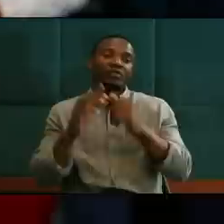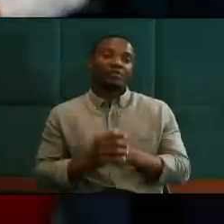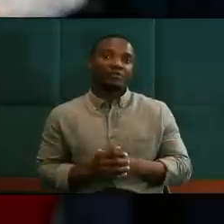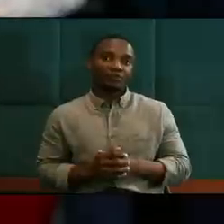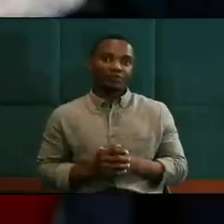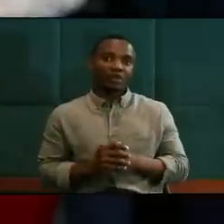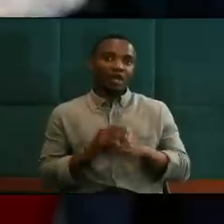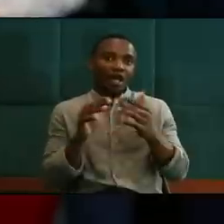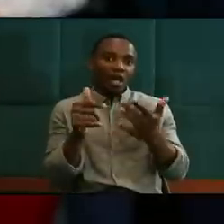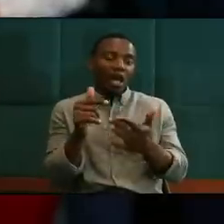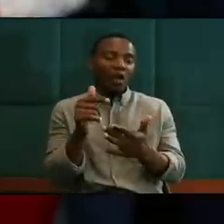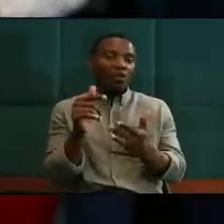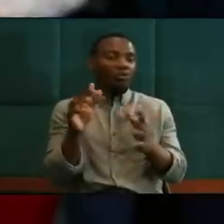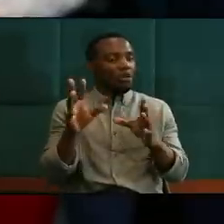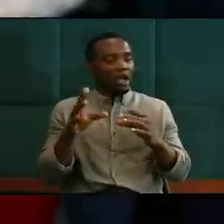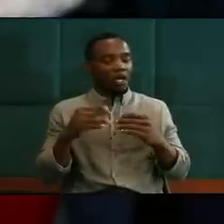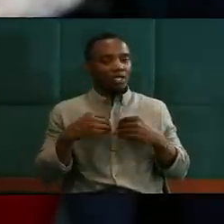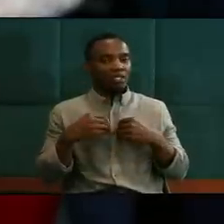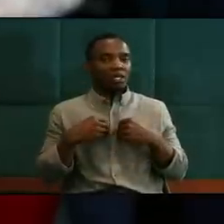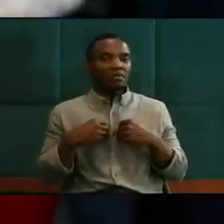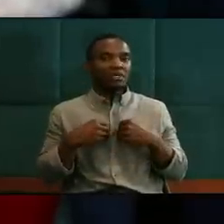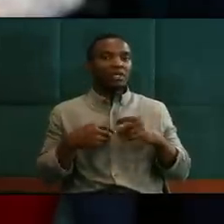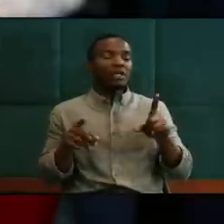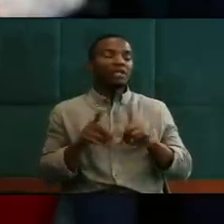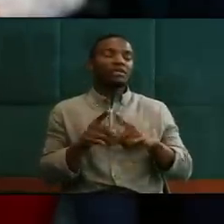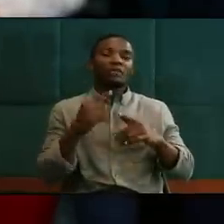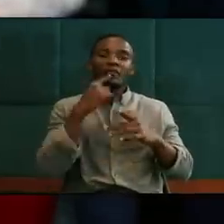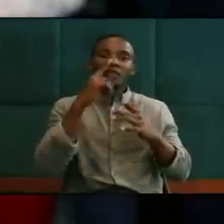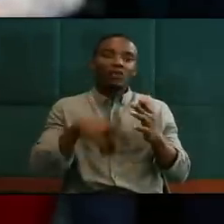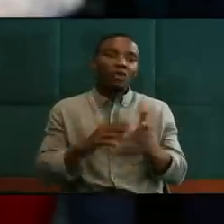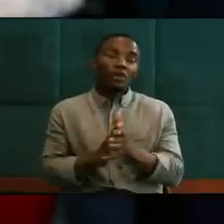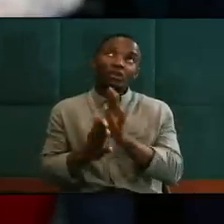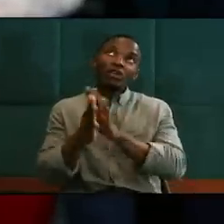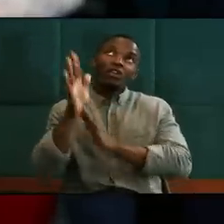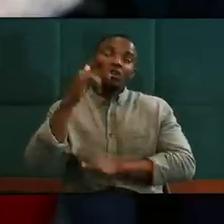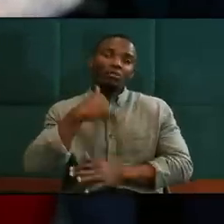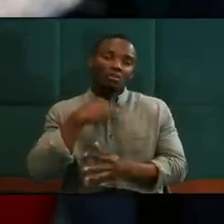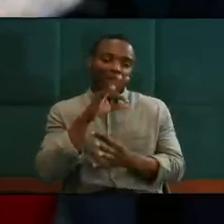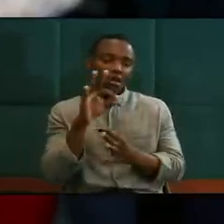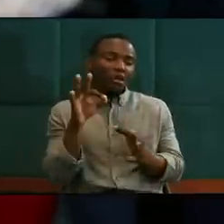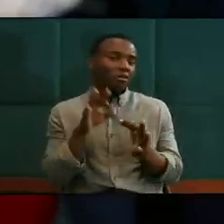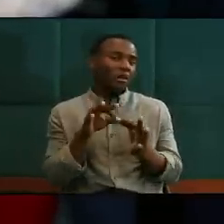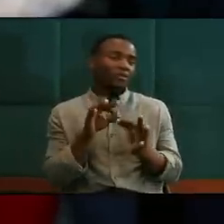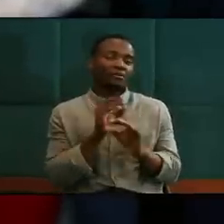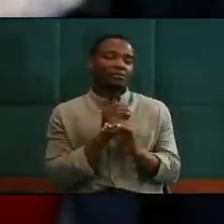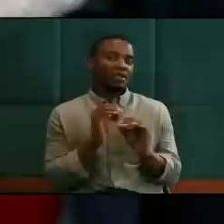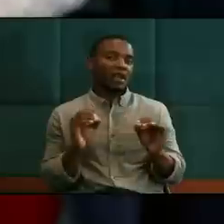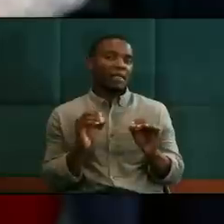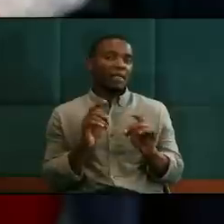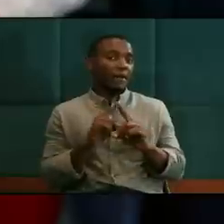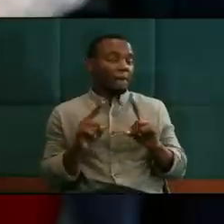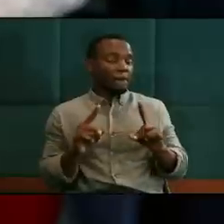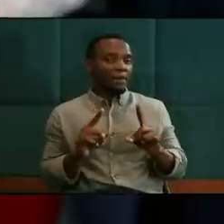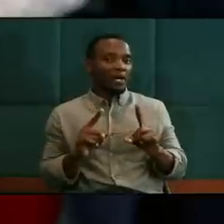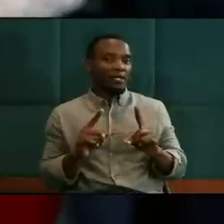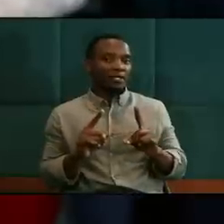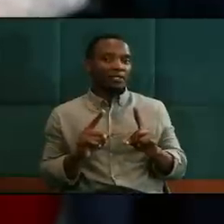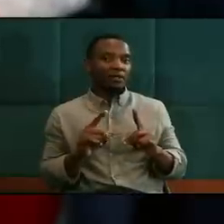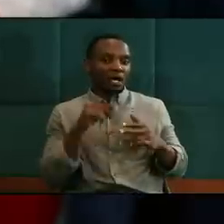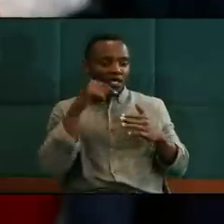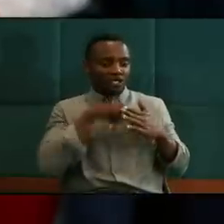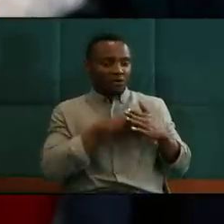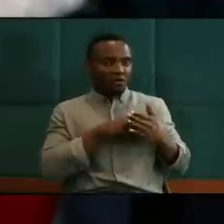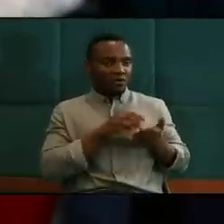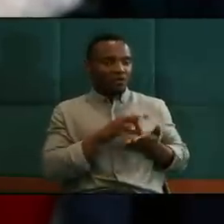by yielding up to Him. Says, God, I am not perfect, but deep in the recesses of my